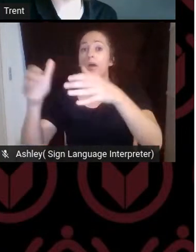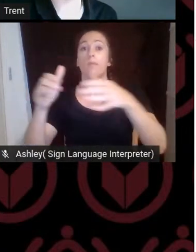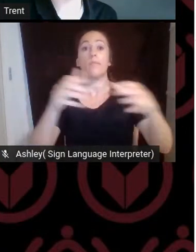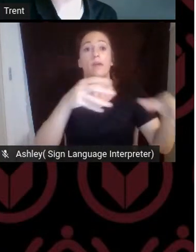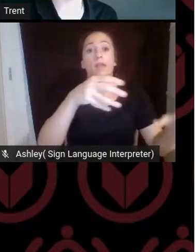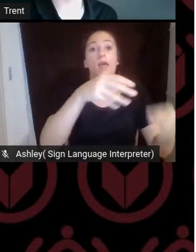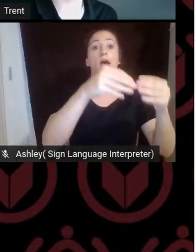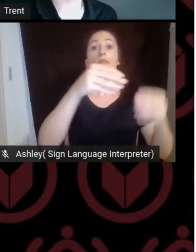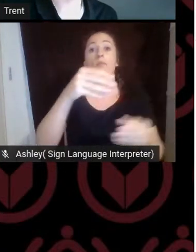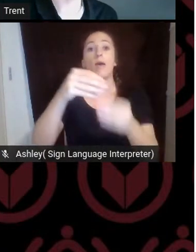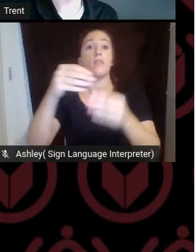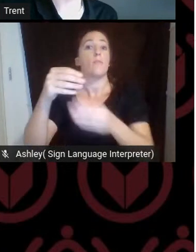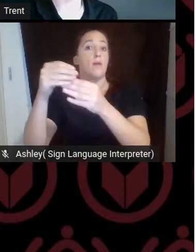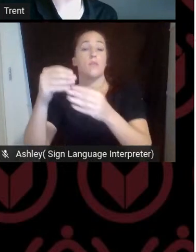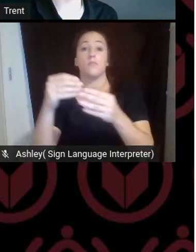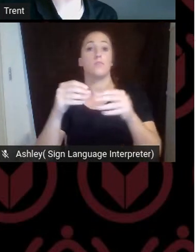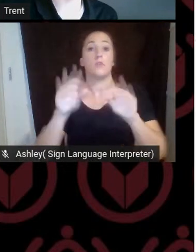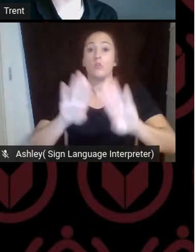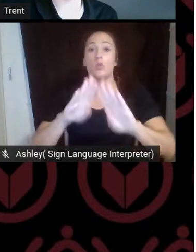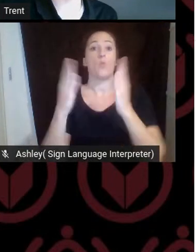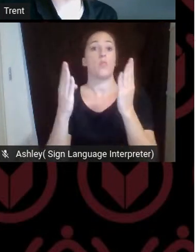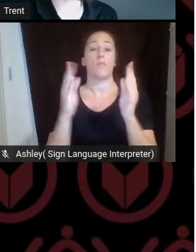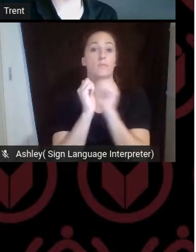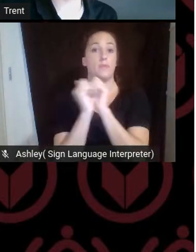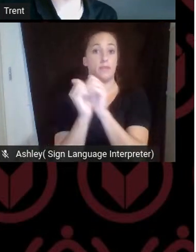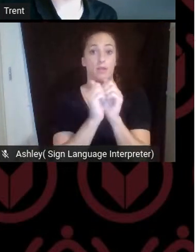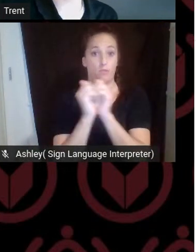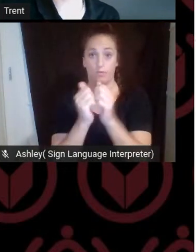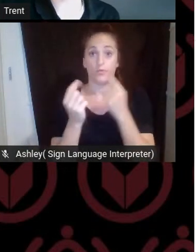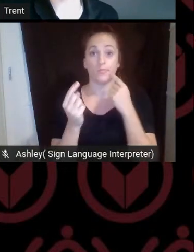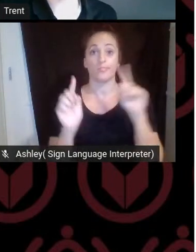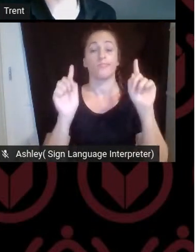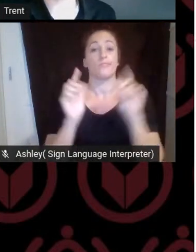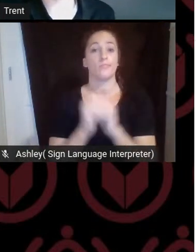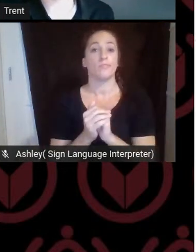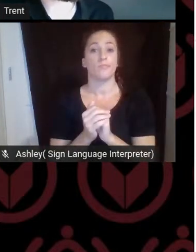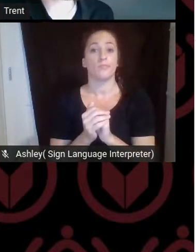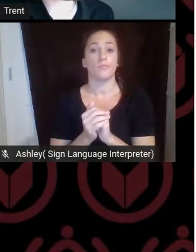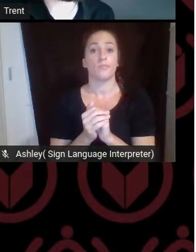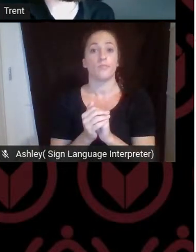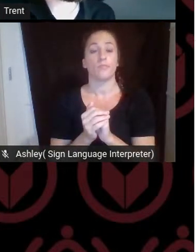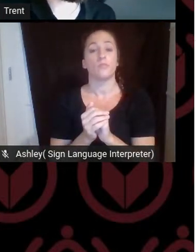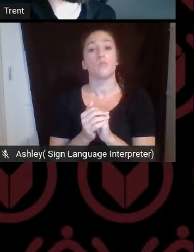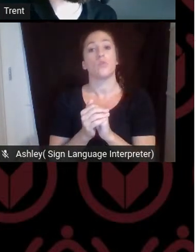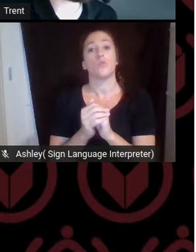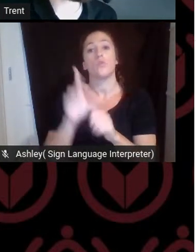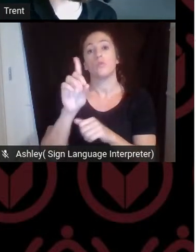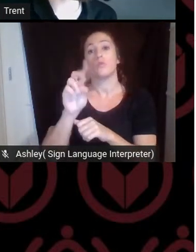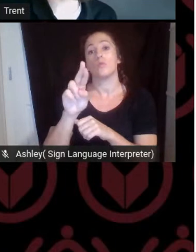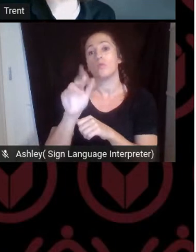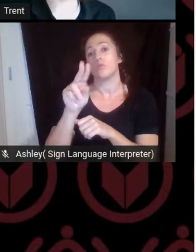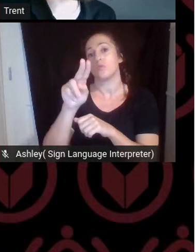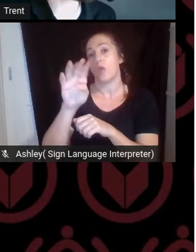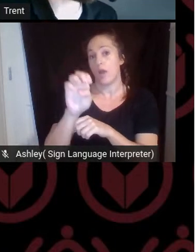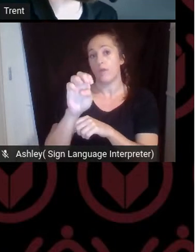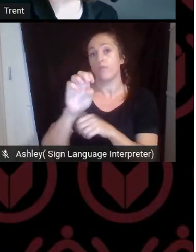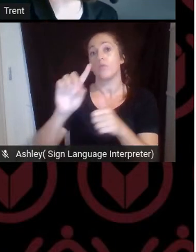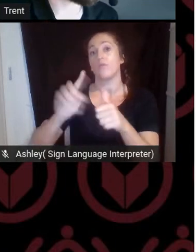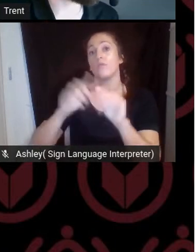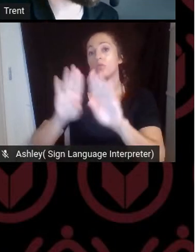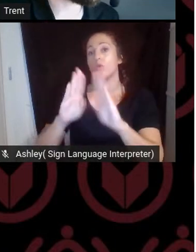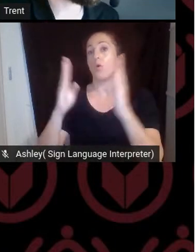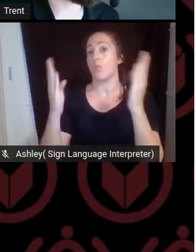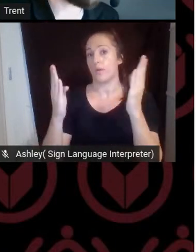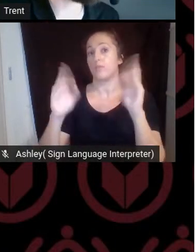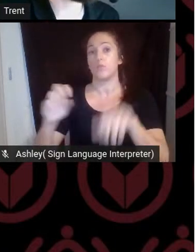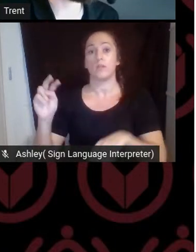you can open those up together. You're going to see the tab that the part of Drive that you first open when you go into